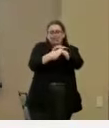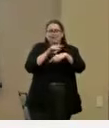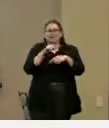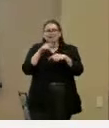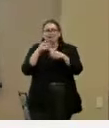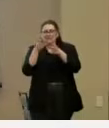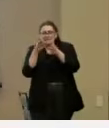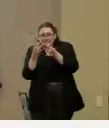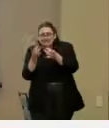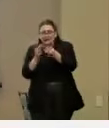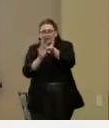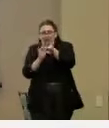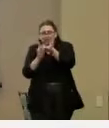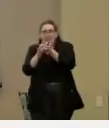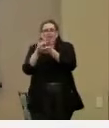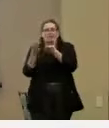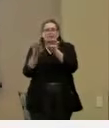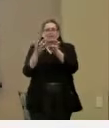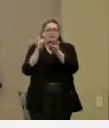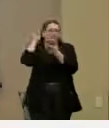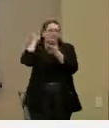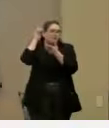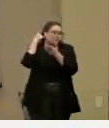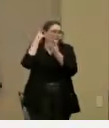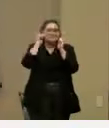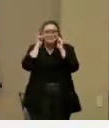on the face, the scalp, even the ears.